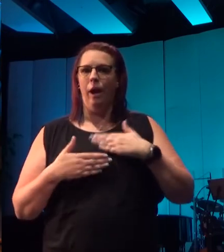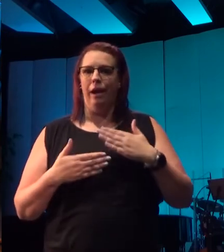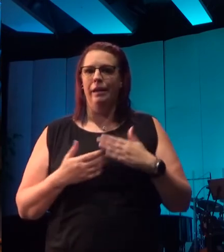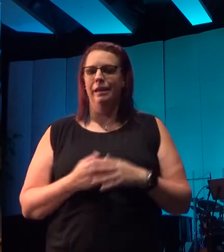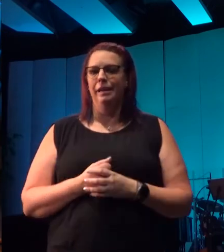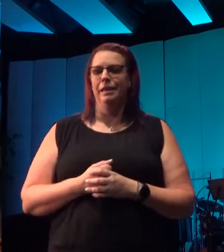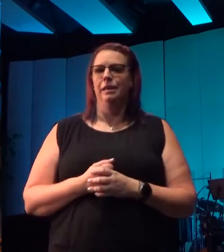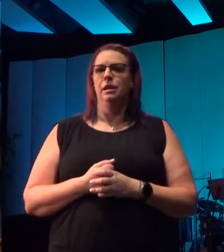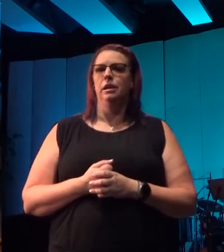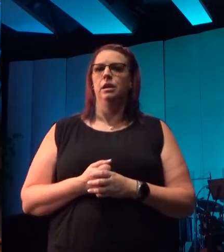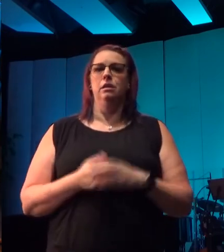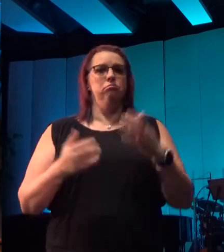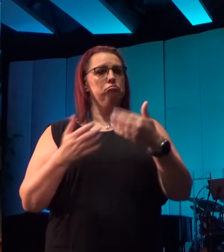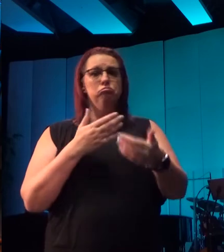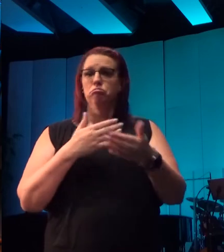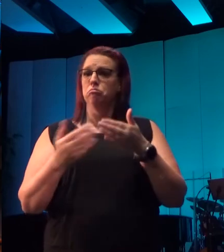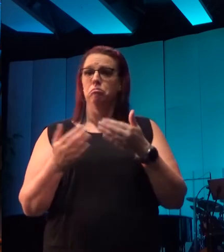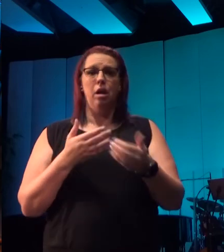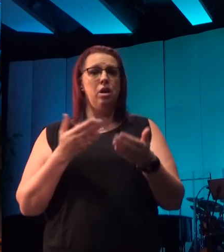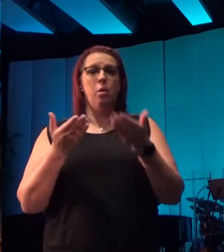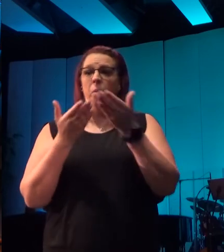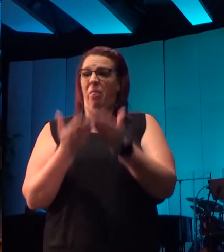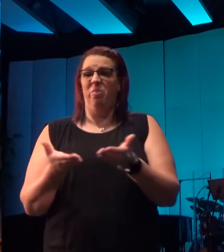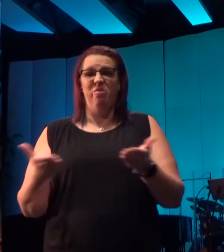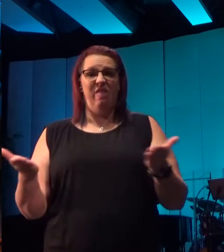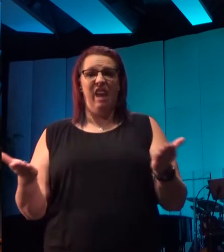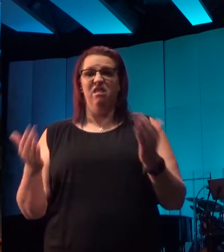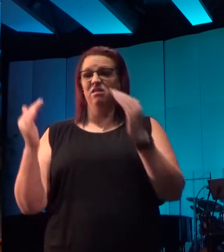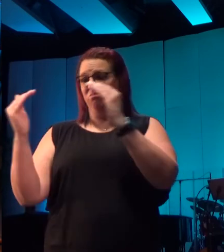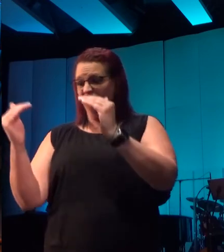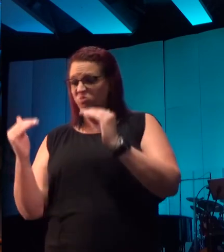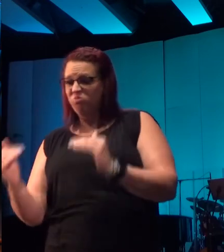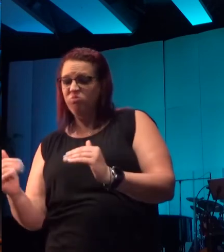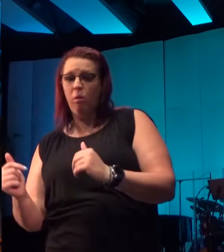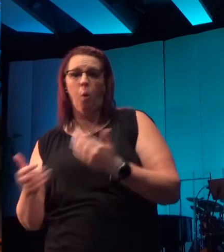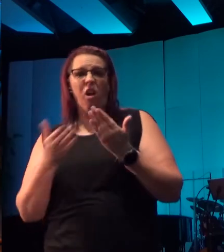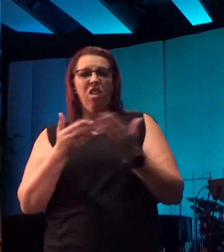even when things are looming in our lives.